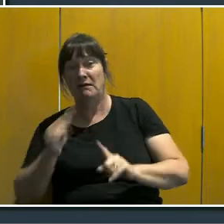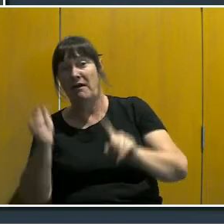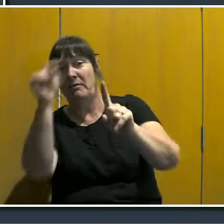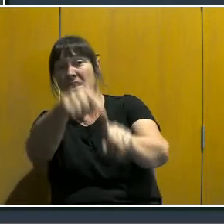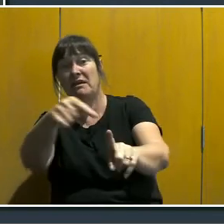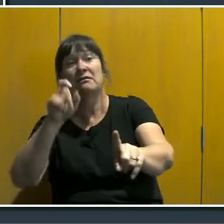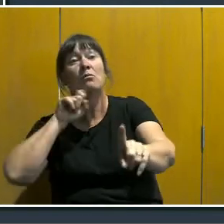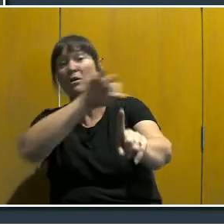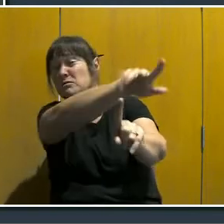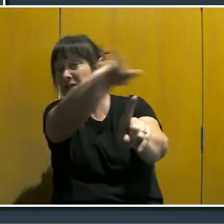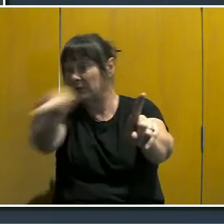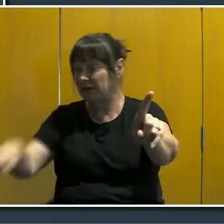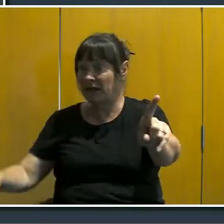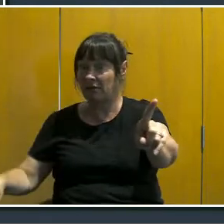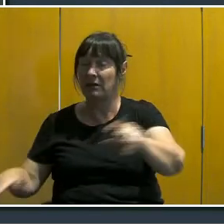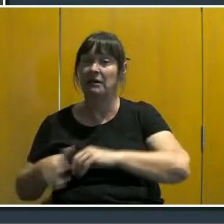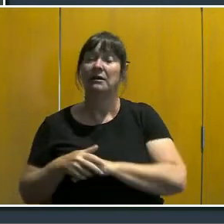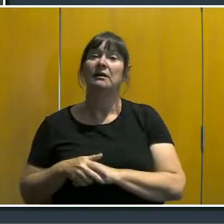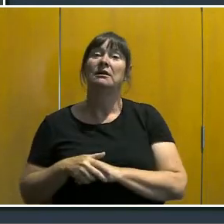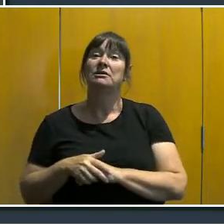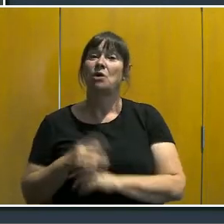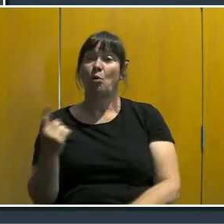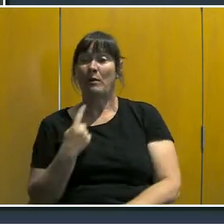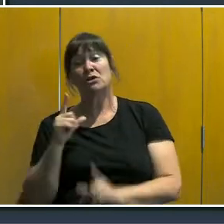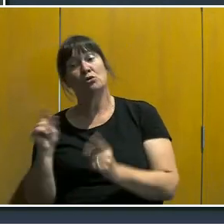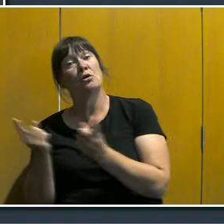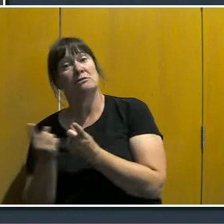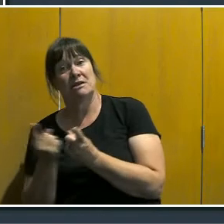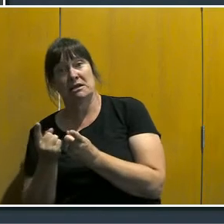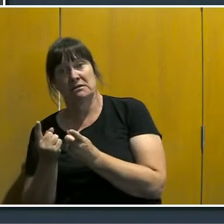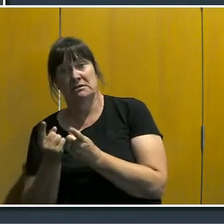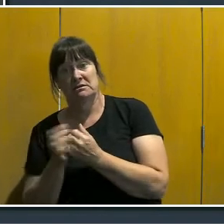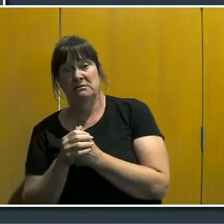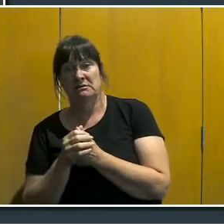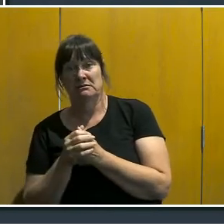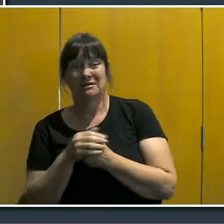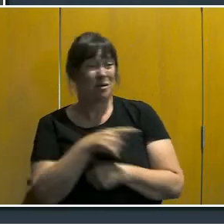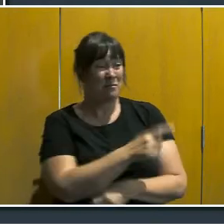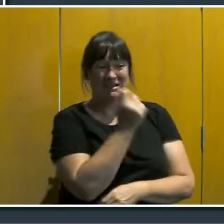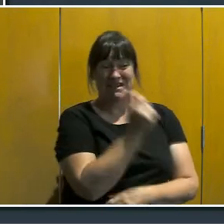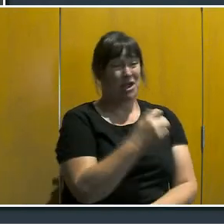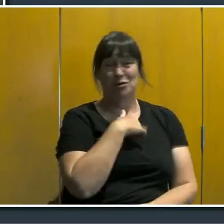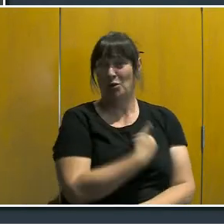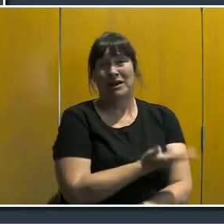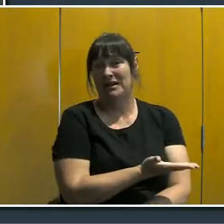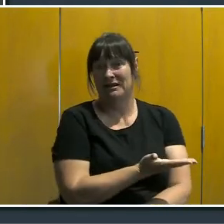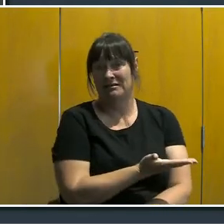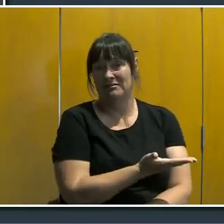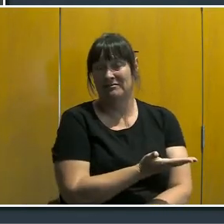culvert. So we do some things that people in town would blanch at the thought of, I'm sure.